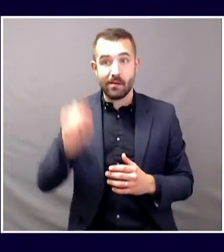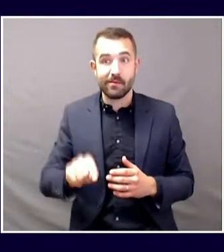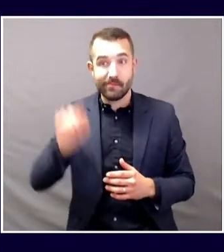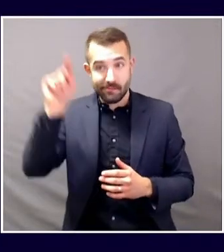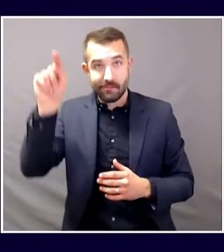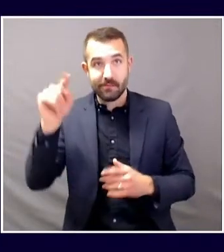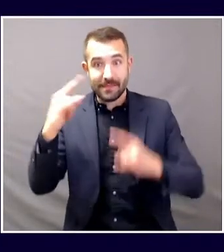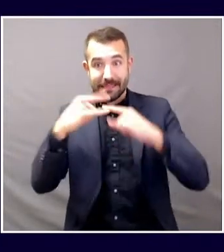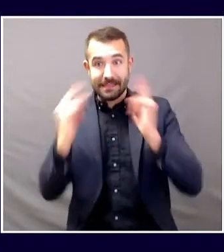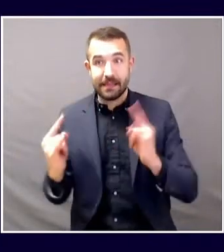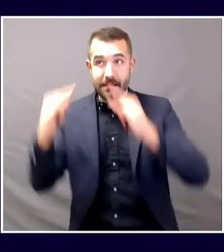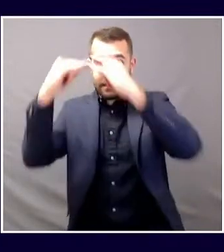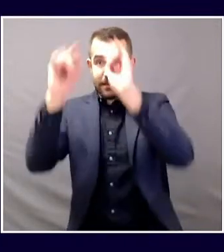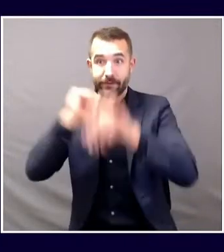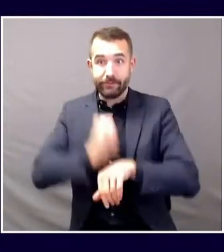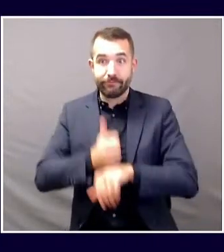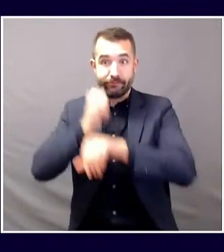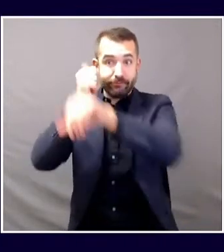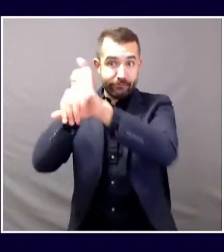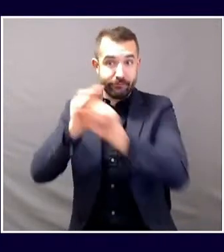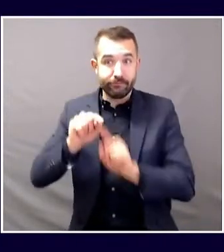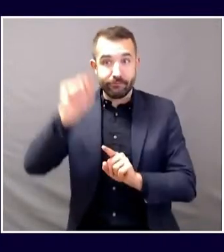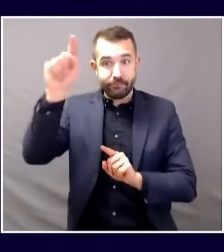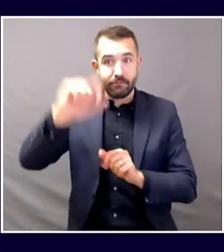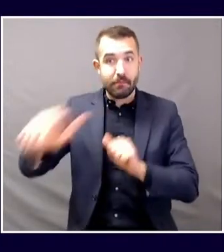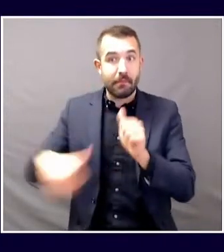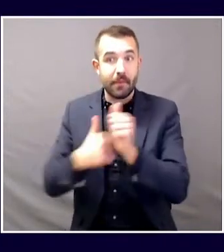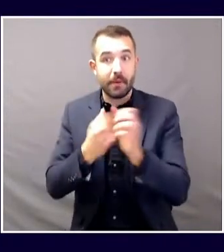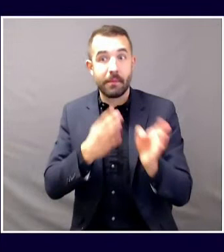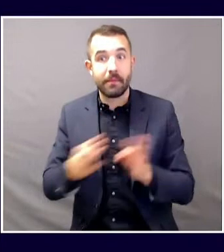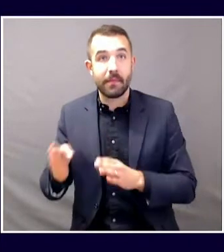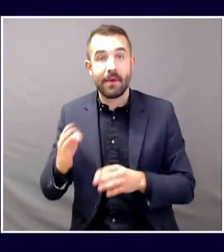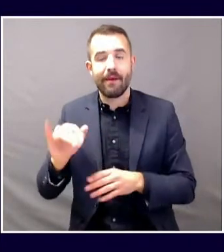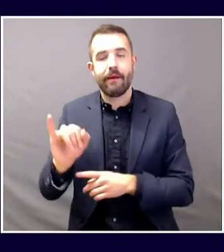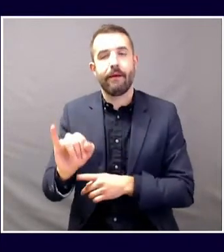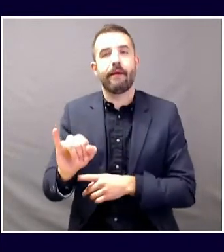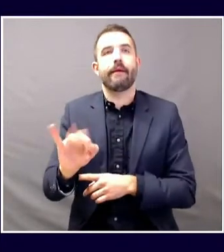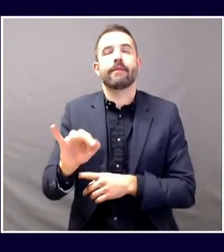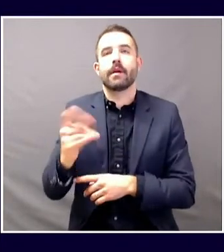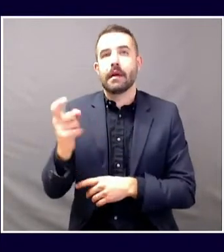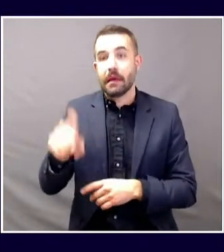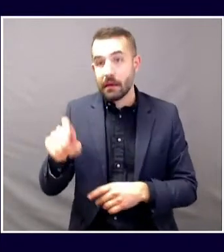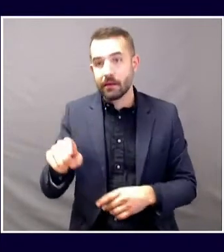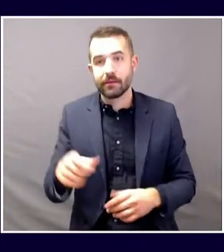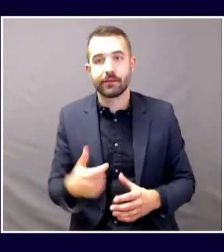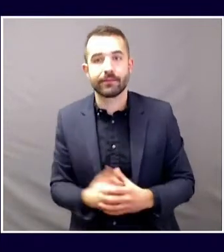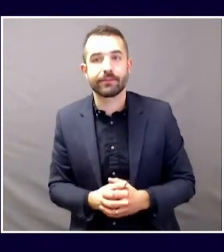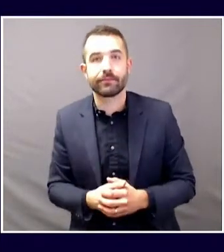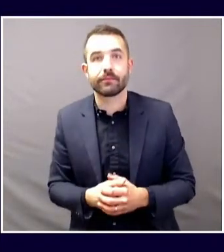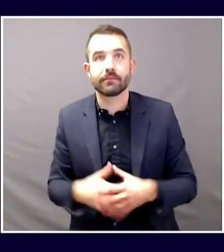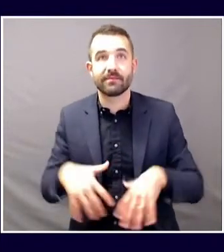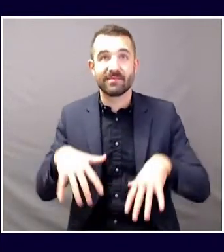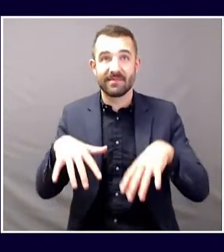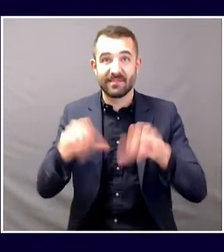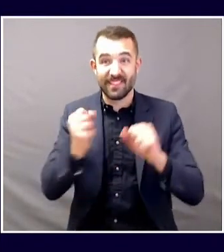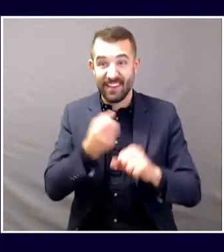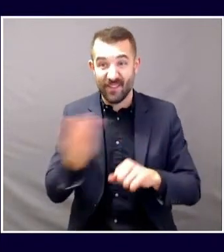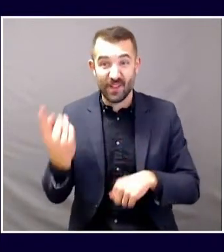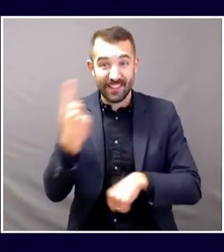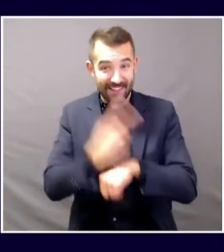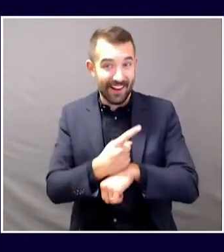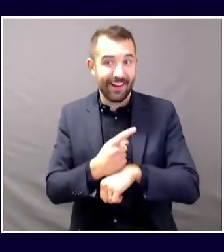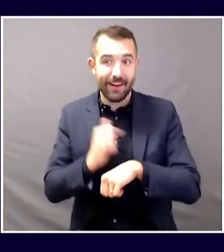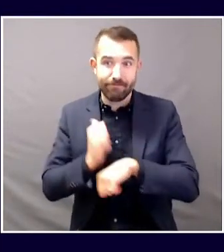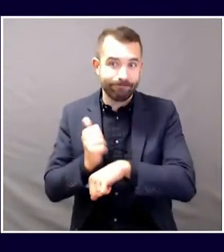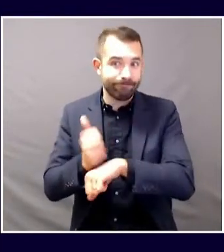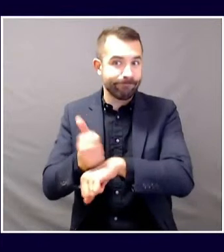the process and given the green light to it, can be done not in a matter of weeks, but more in a matter of days. So it's not as